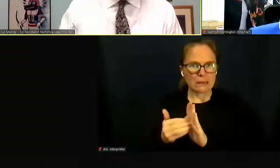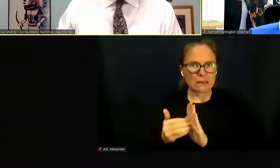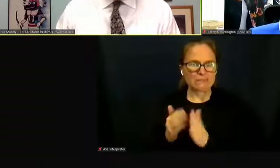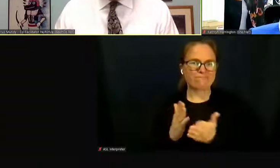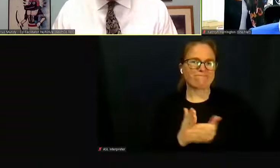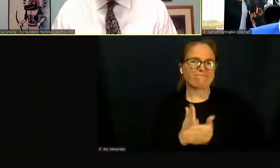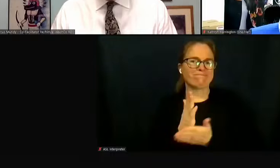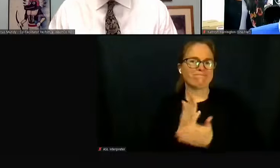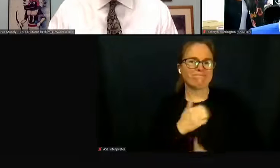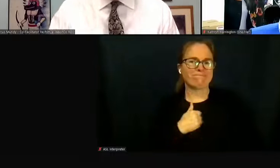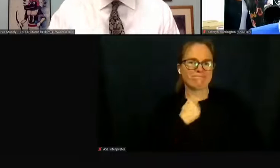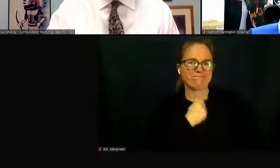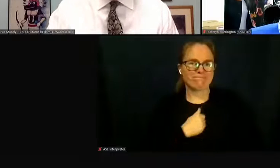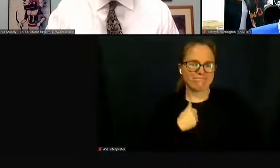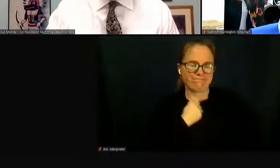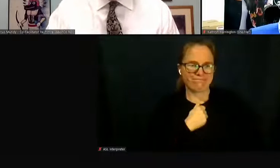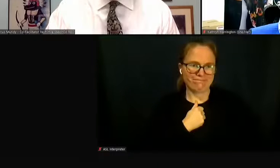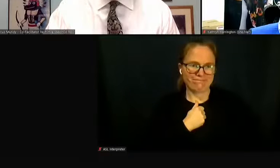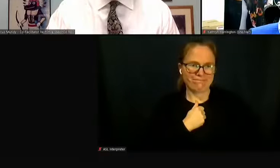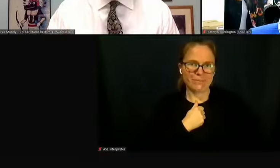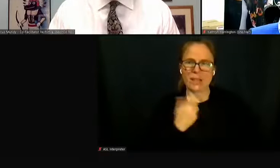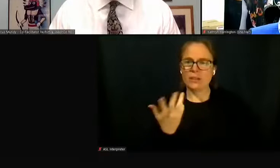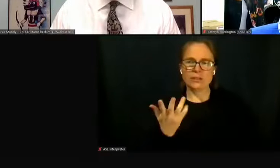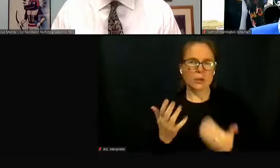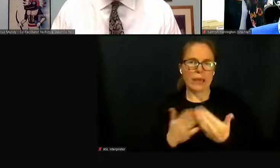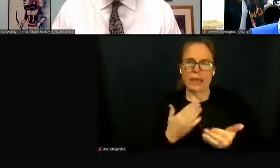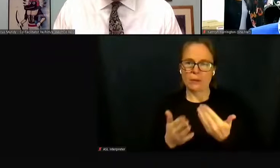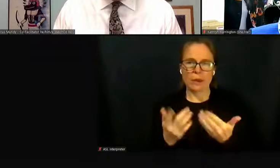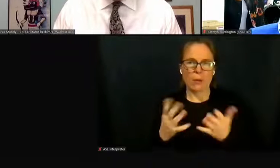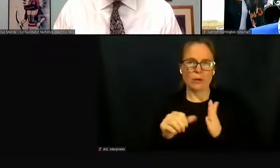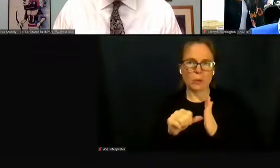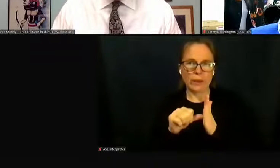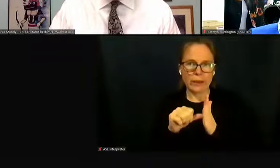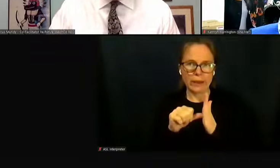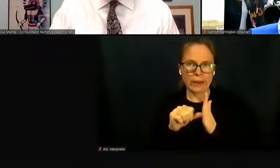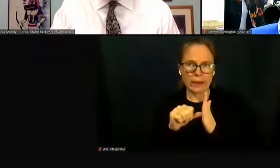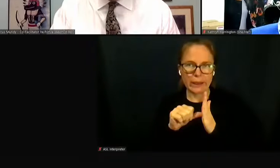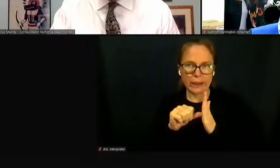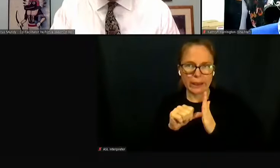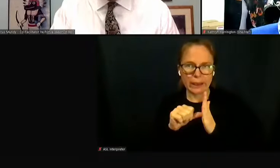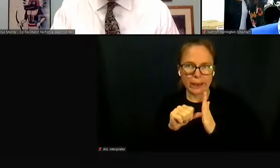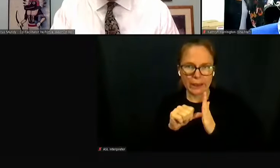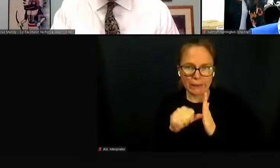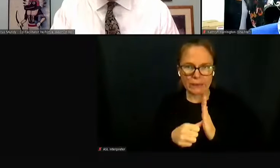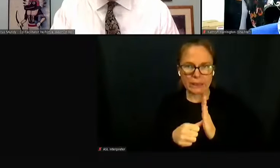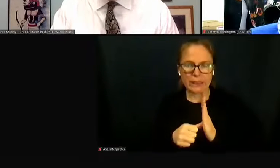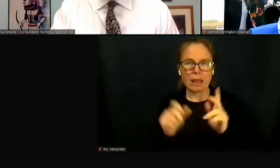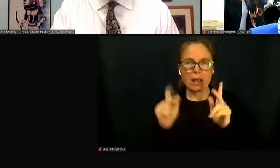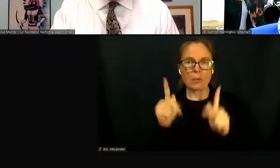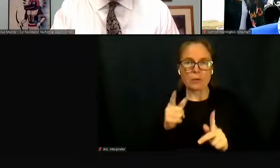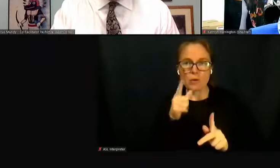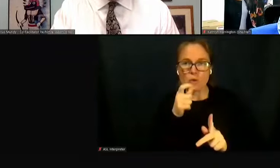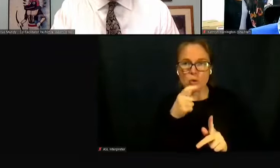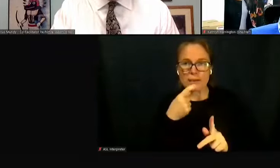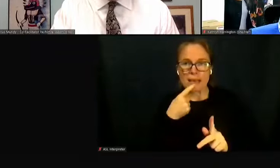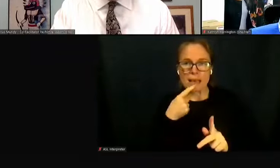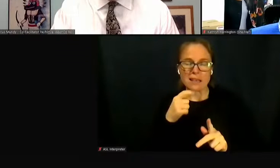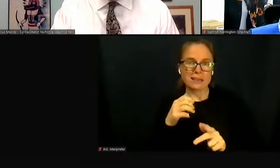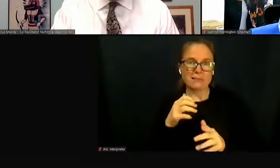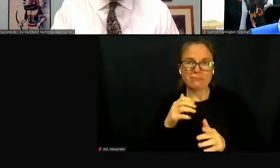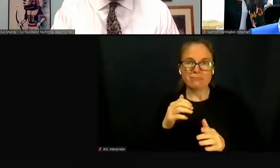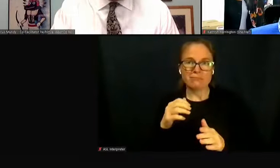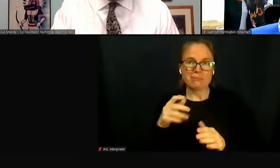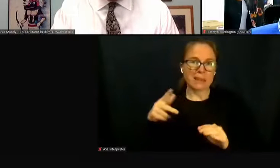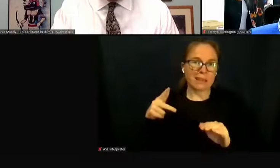sorry. So I just wanted to emphasize to that person who wants us to slash $65 million out of the police budget.